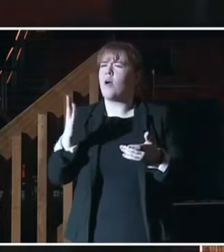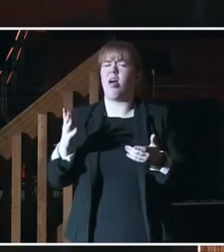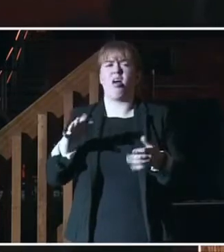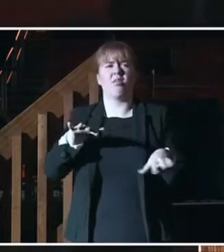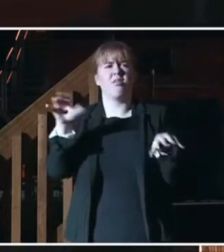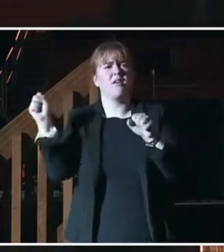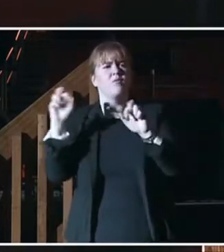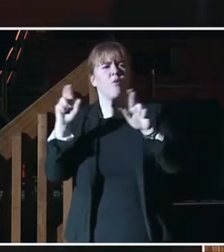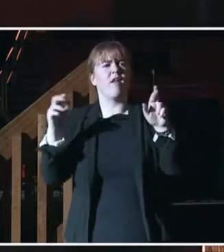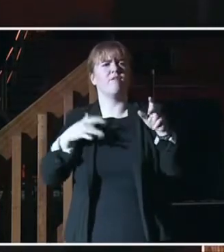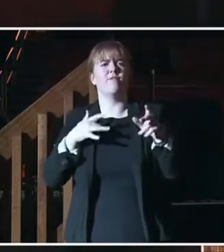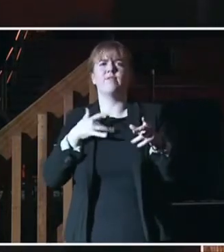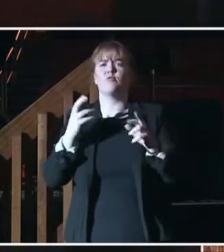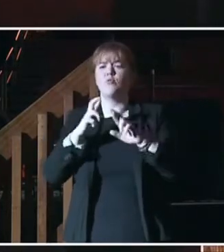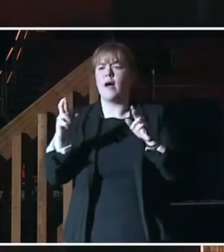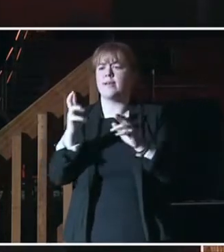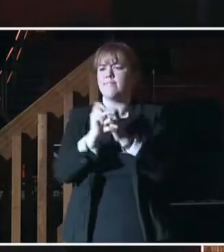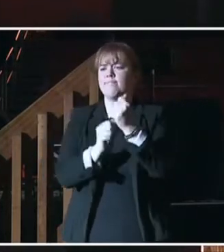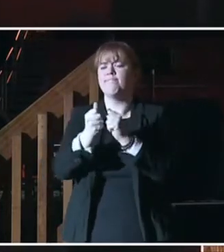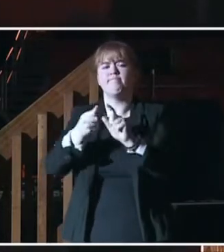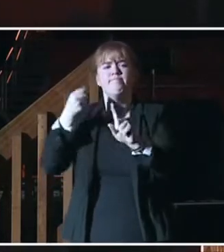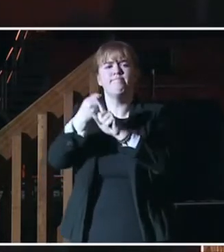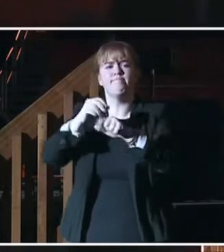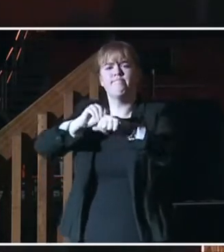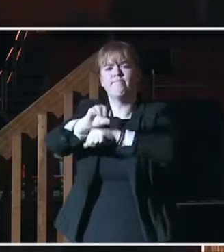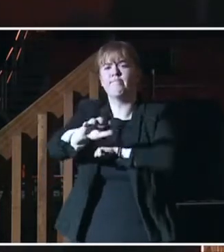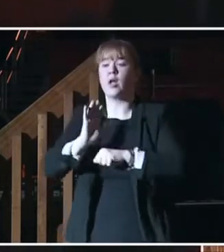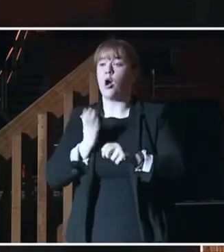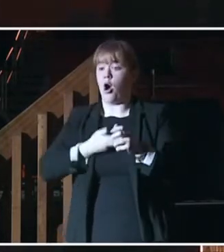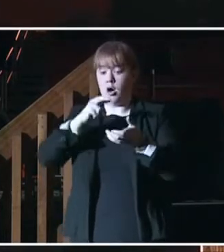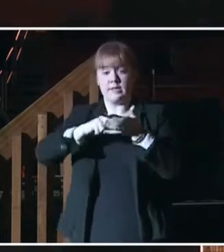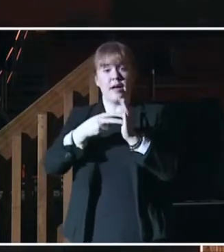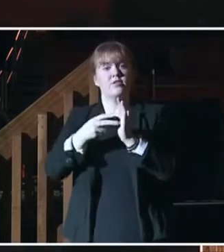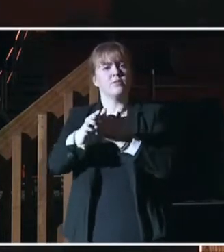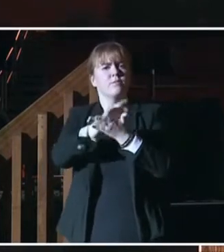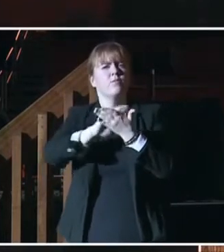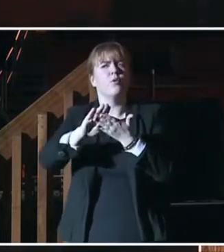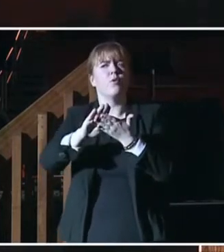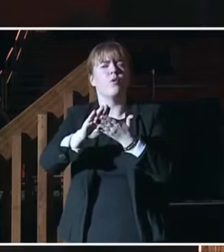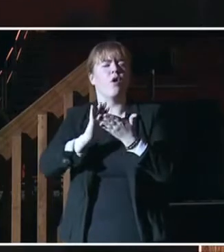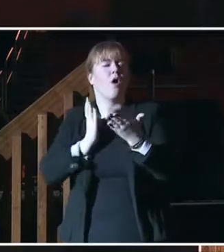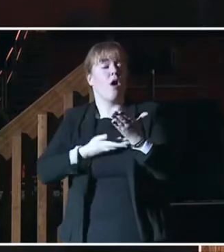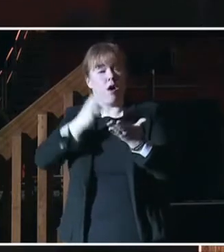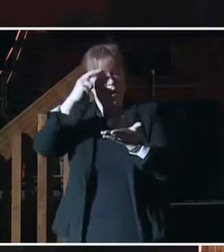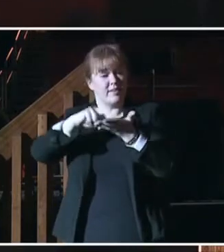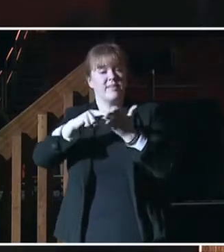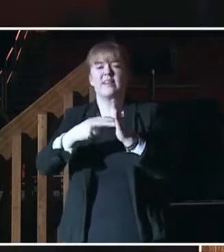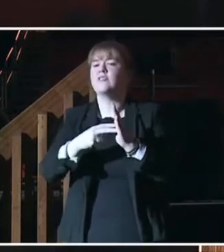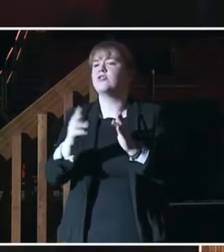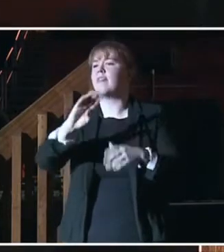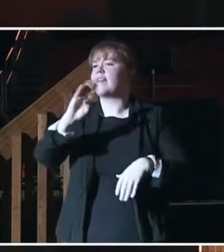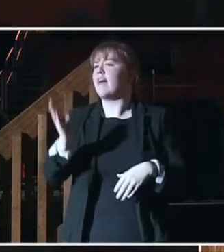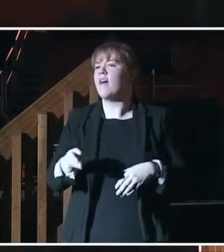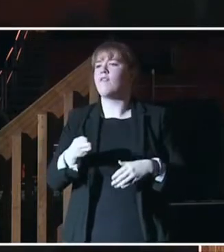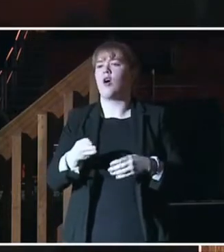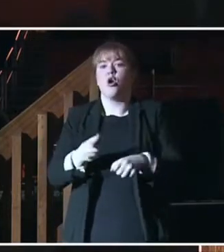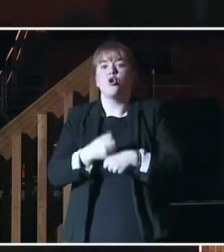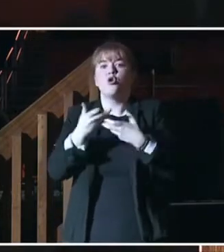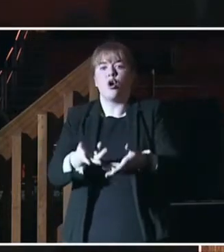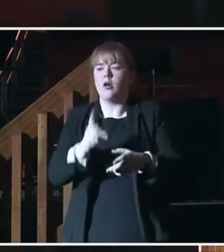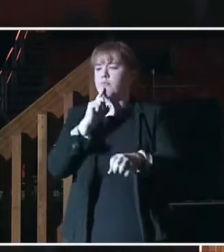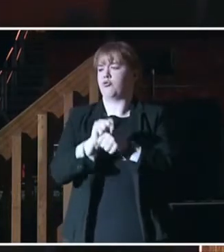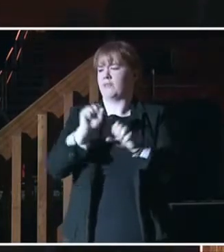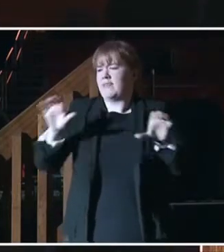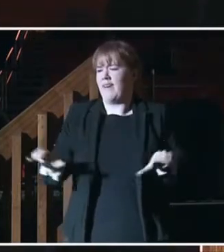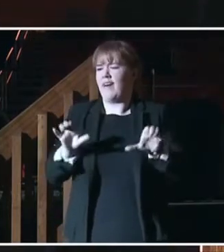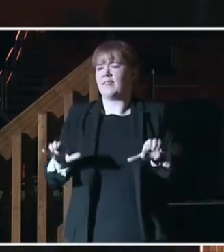make a real impact. Our intentions can be very pure, but if our intentions never move us to real action, we've not done